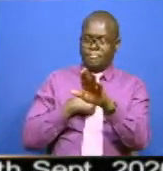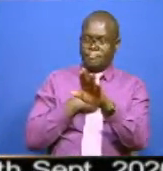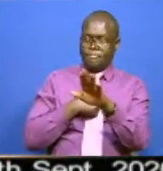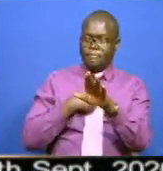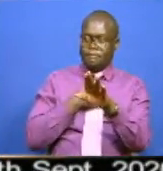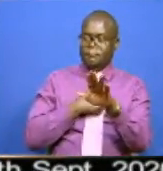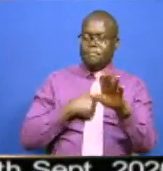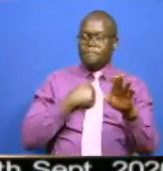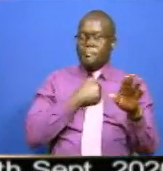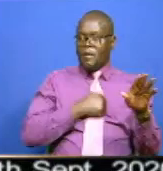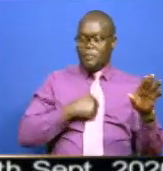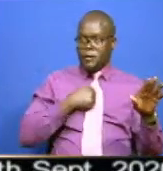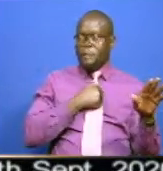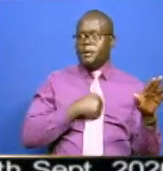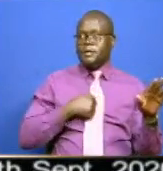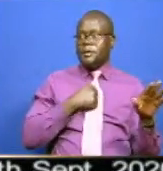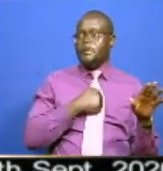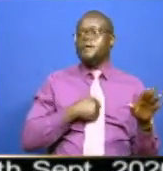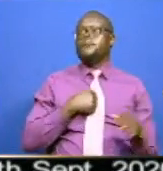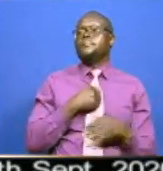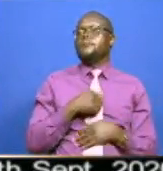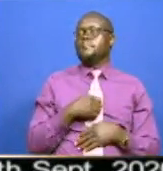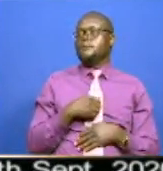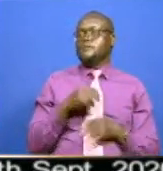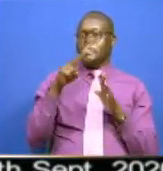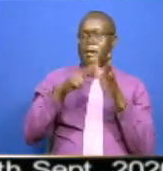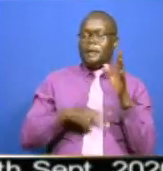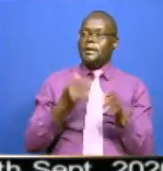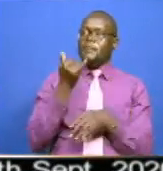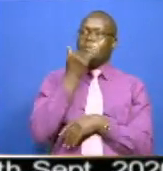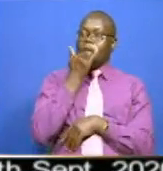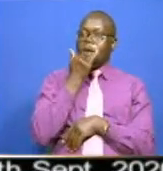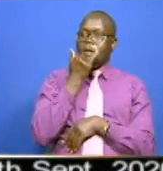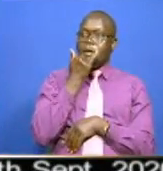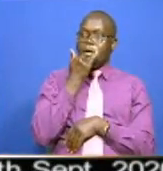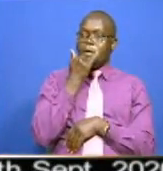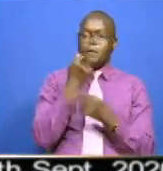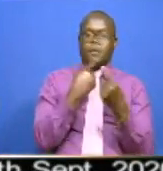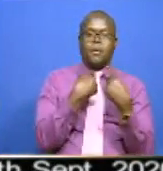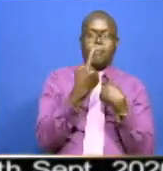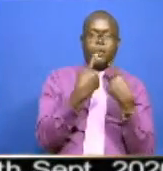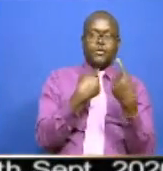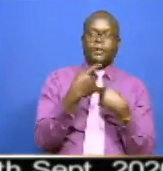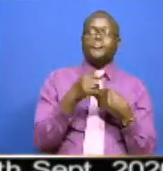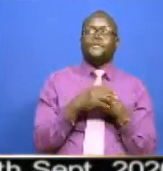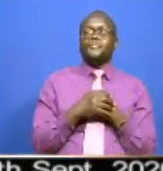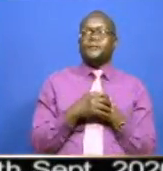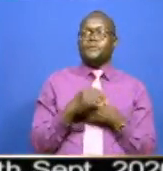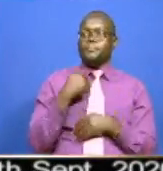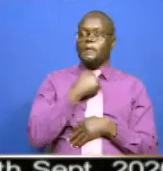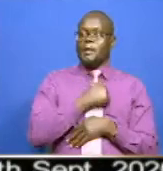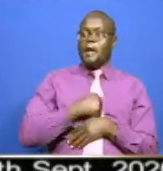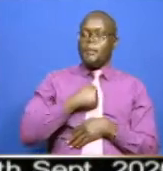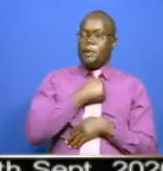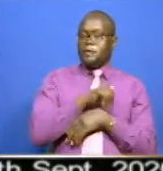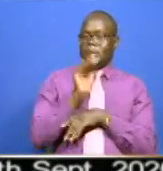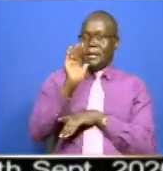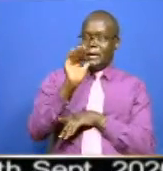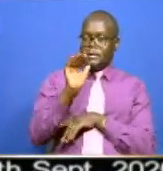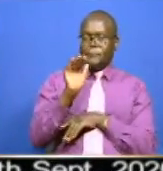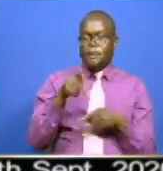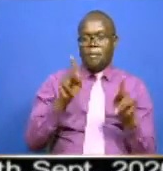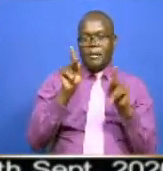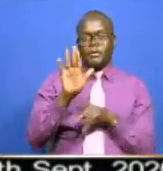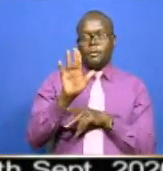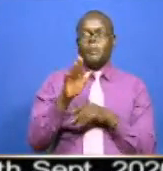I do apologize, reading the wrong motion. I apologize, I seek your indulgence,